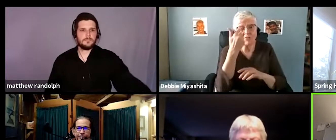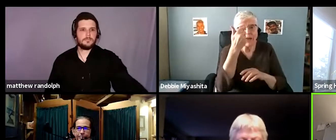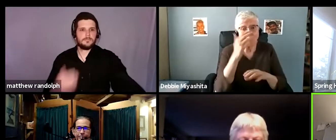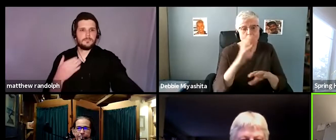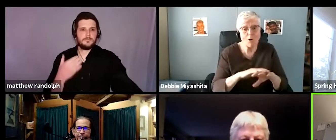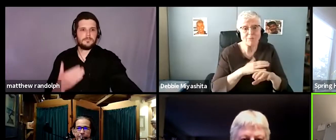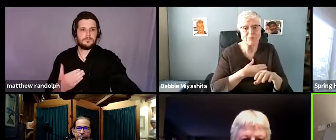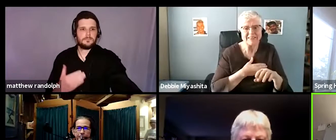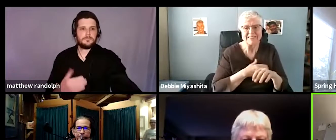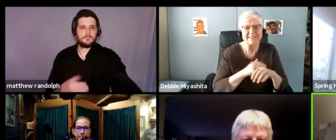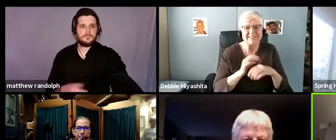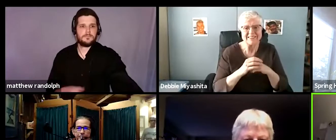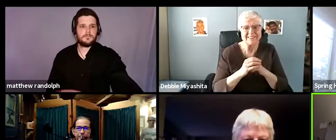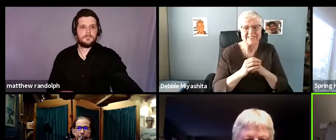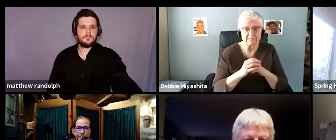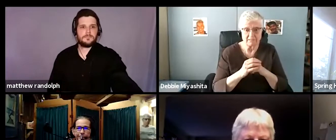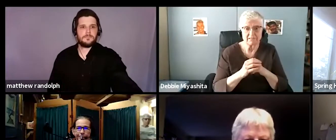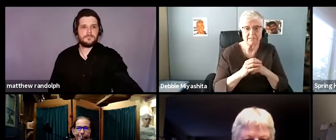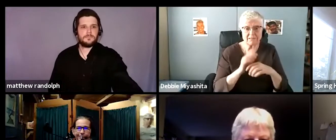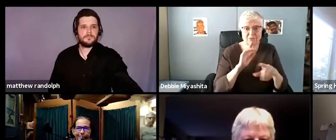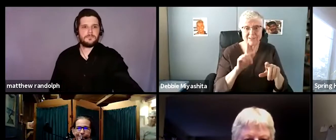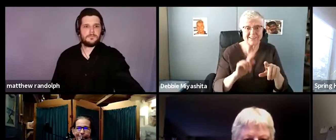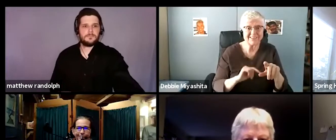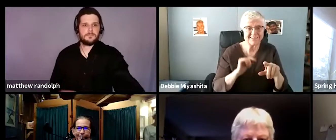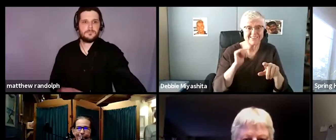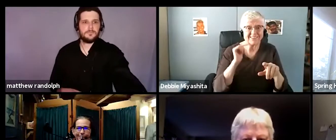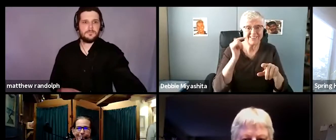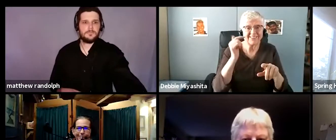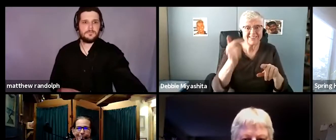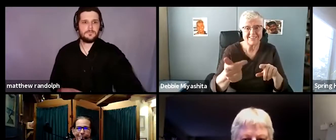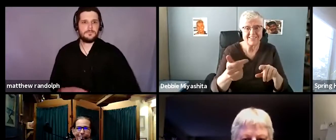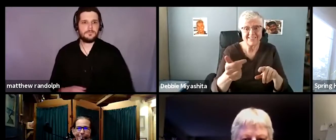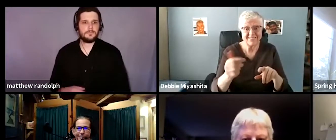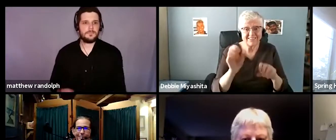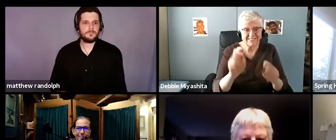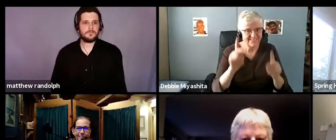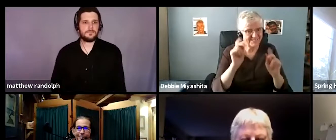we can have a little chat for the next 20 or so minutes.